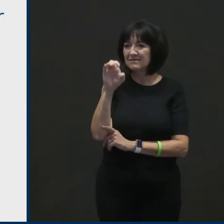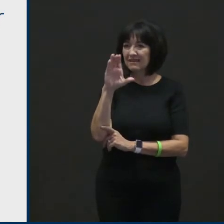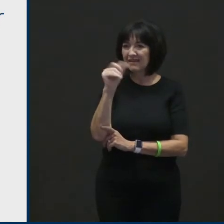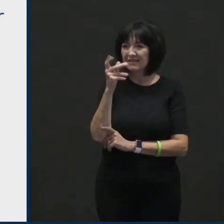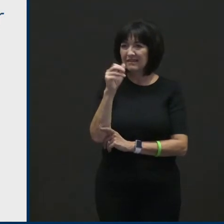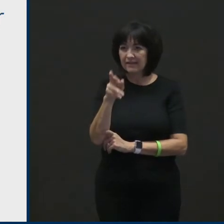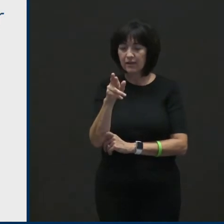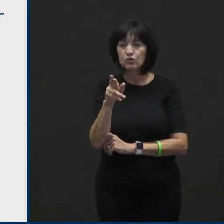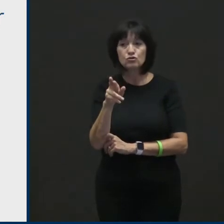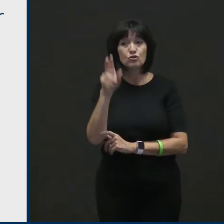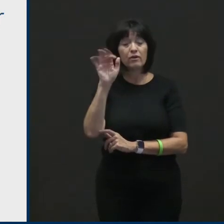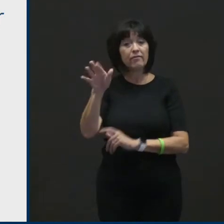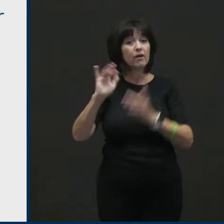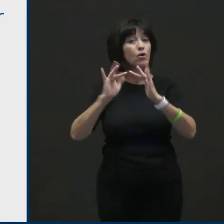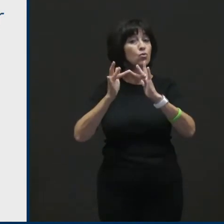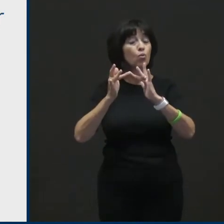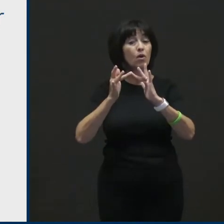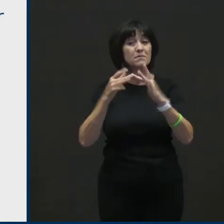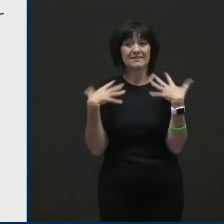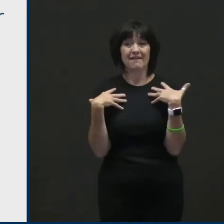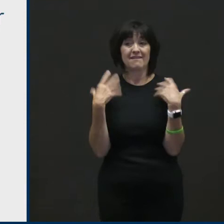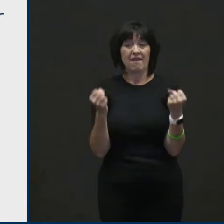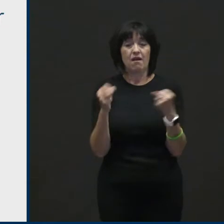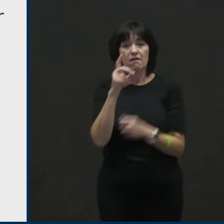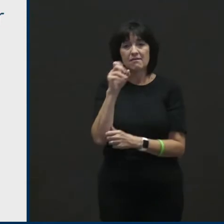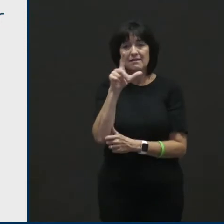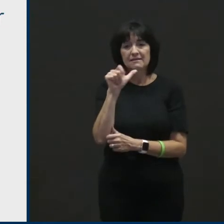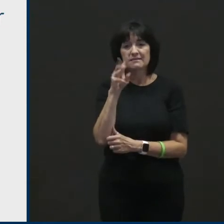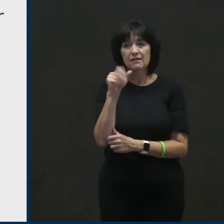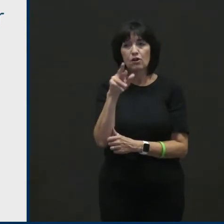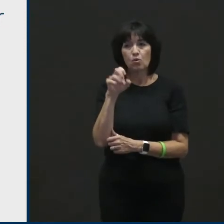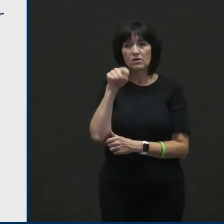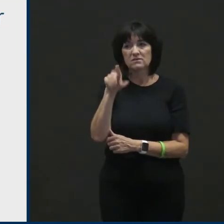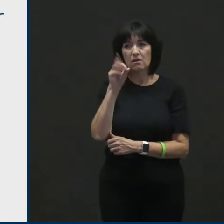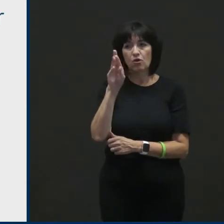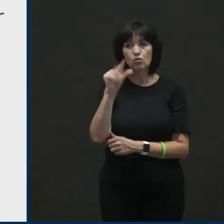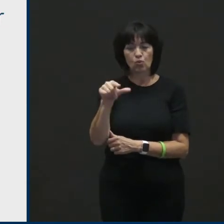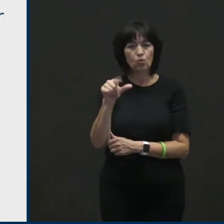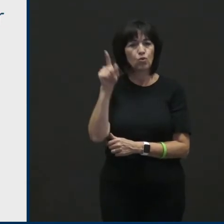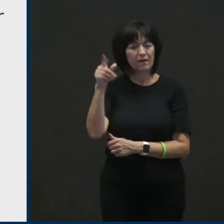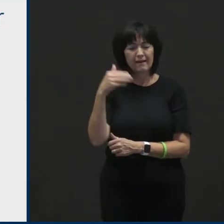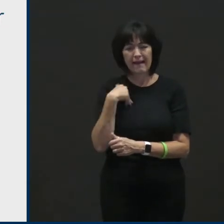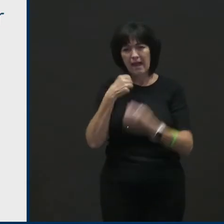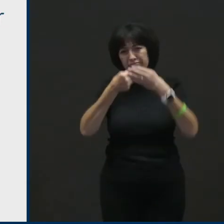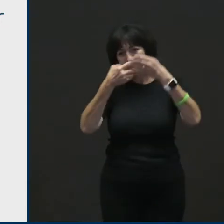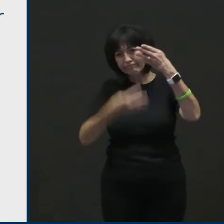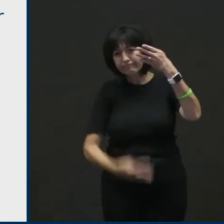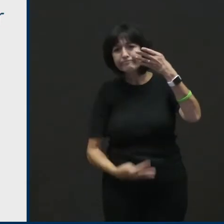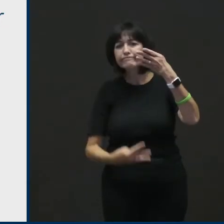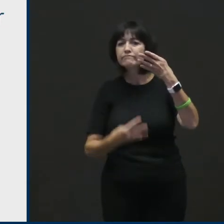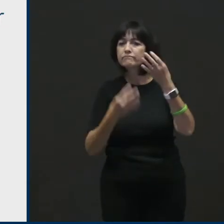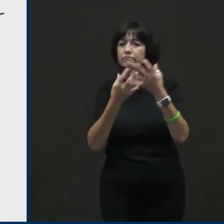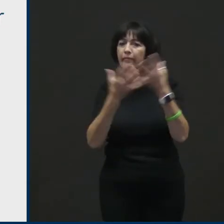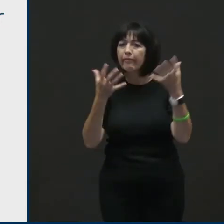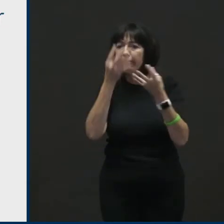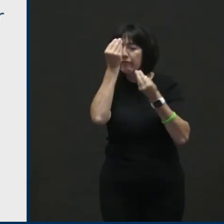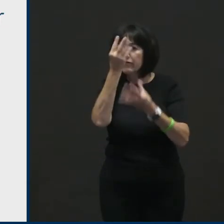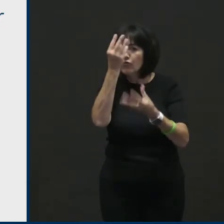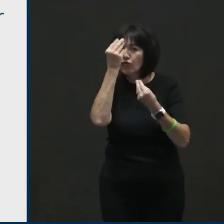HealthyDelaware.org has a lot of information about management of chronic diseases, cancer screenings, and for those who